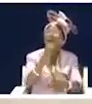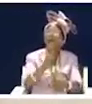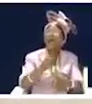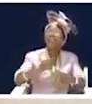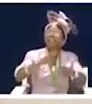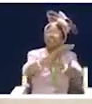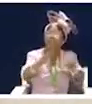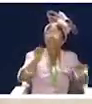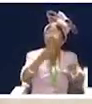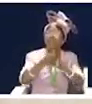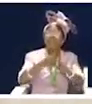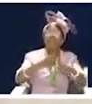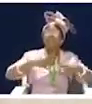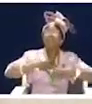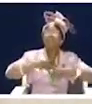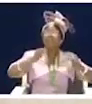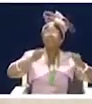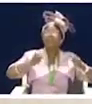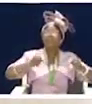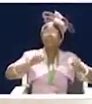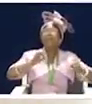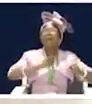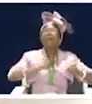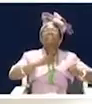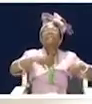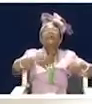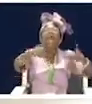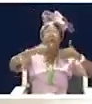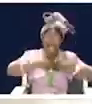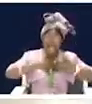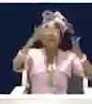gban mo ni